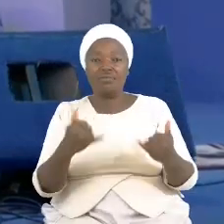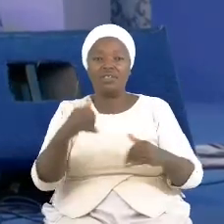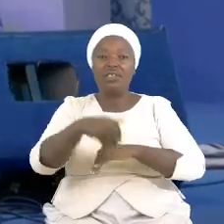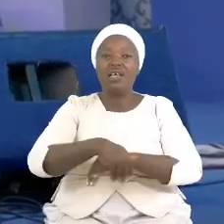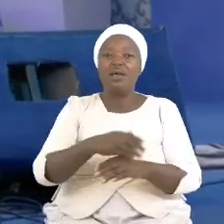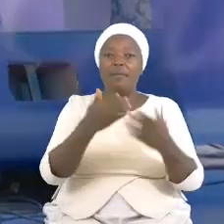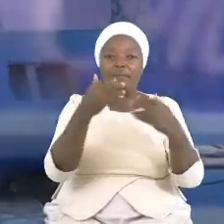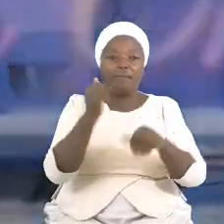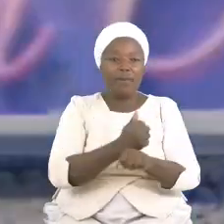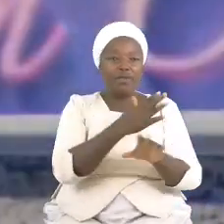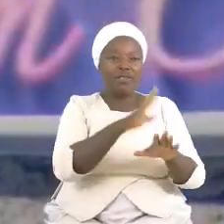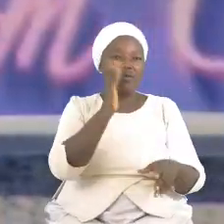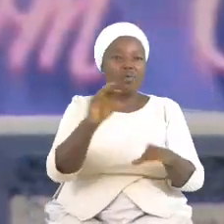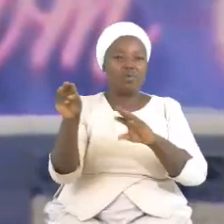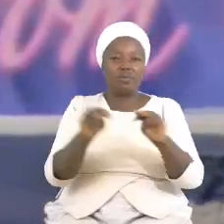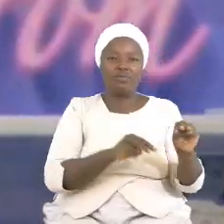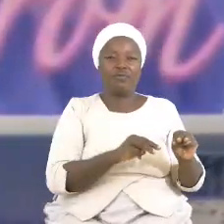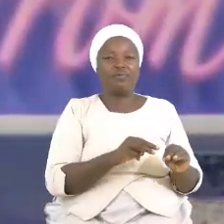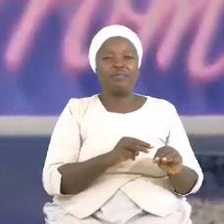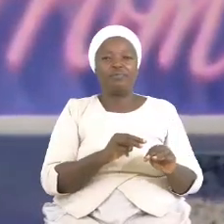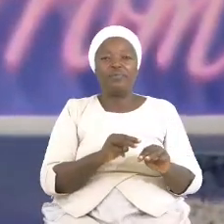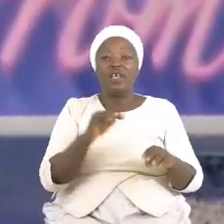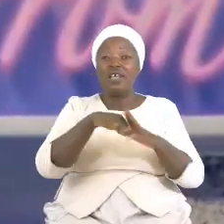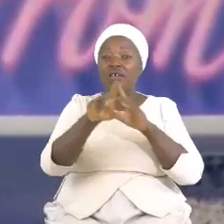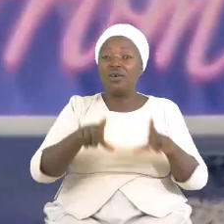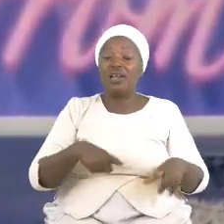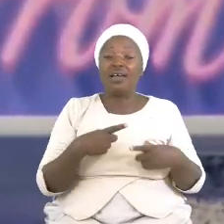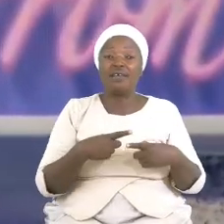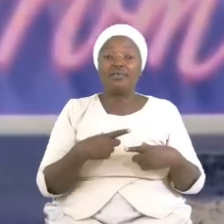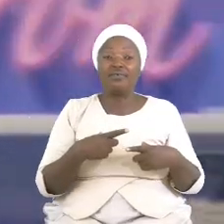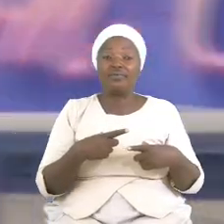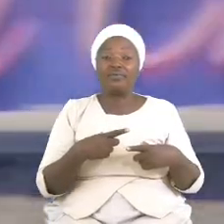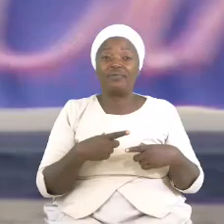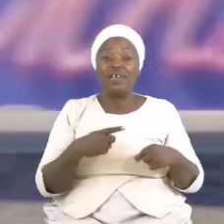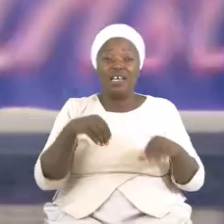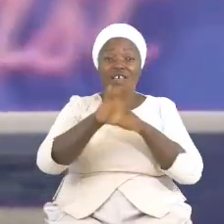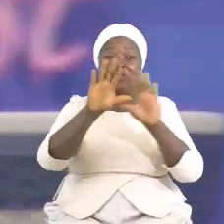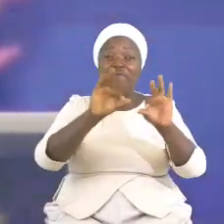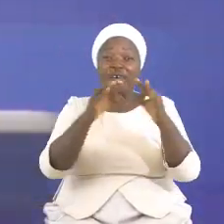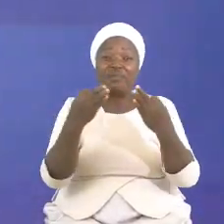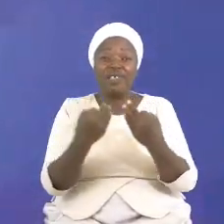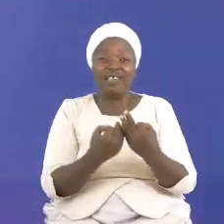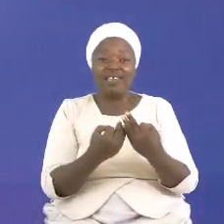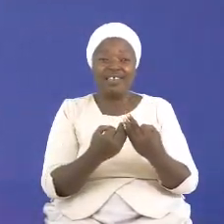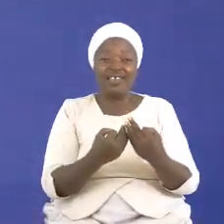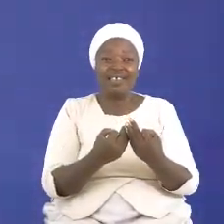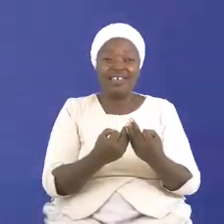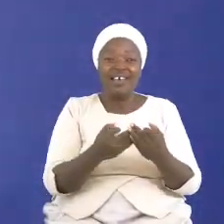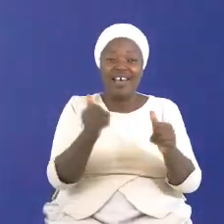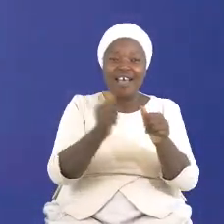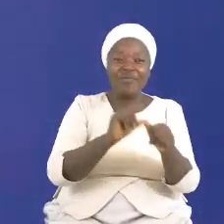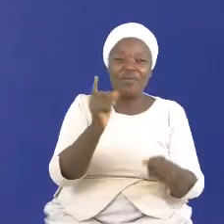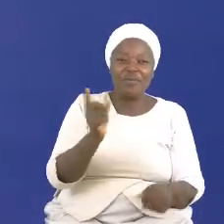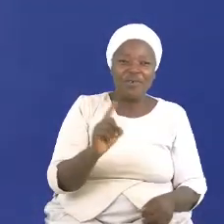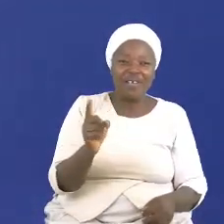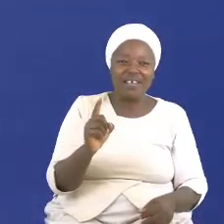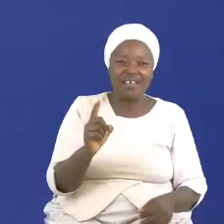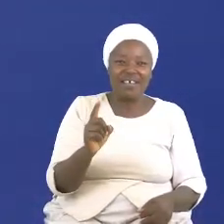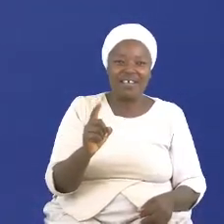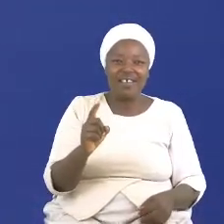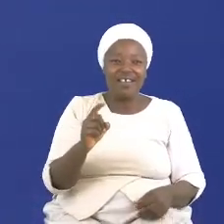move. In your life, in your family, everywhere,